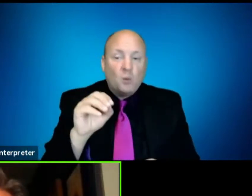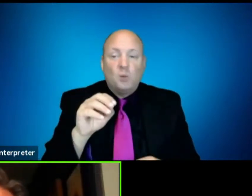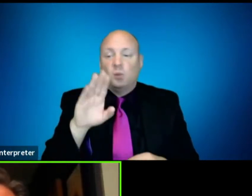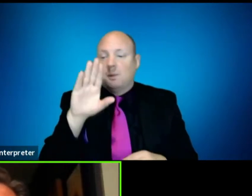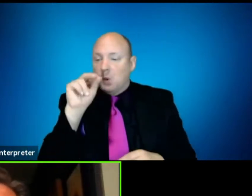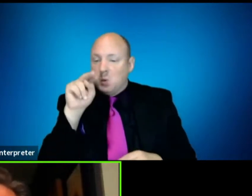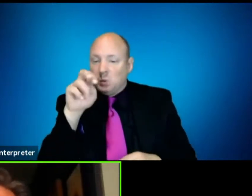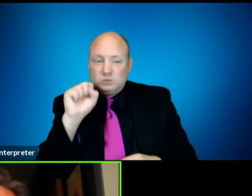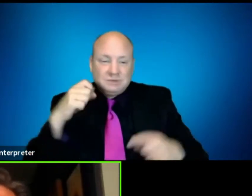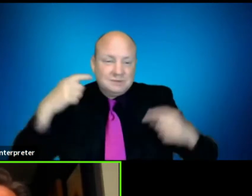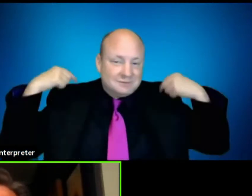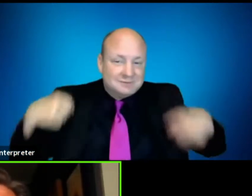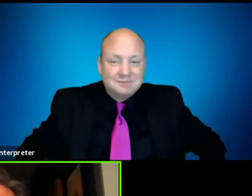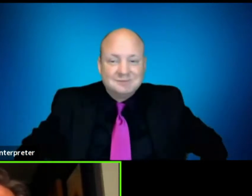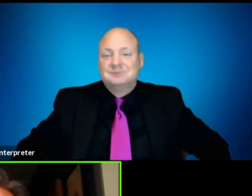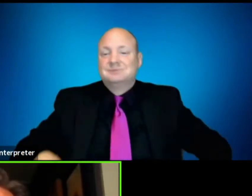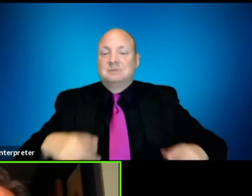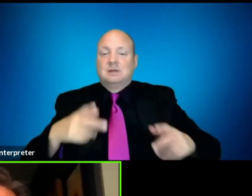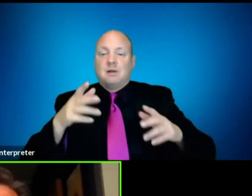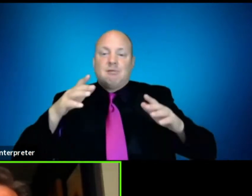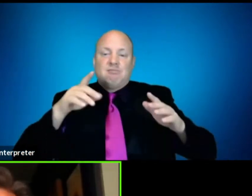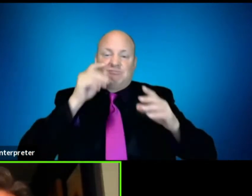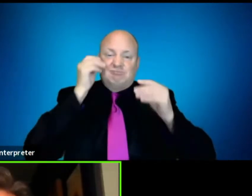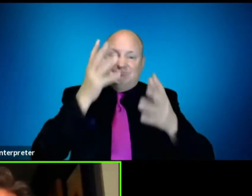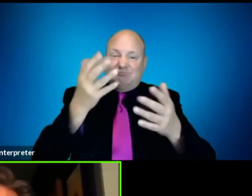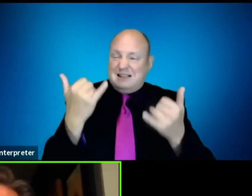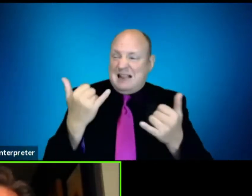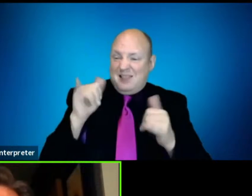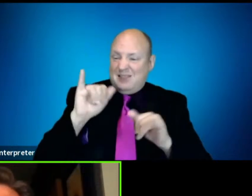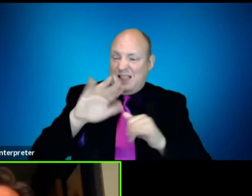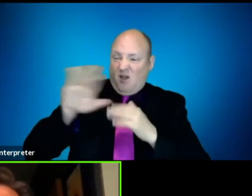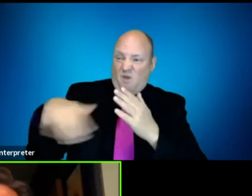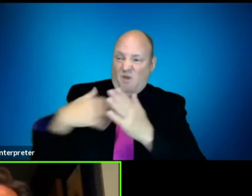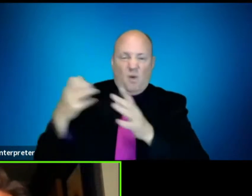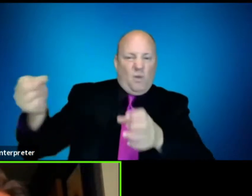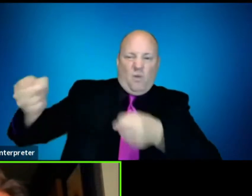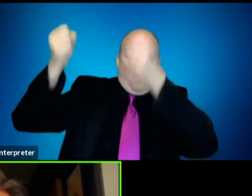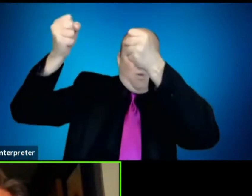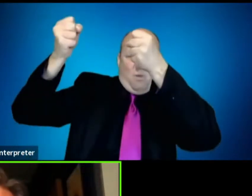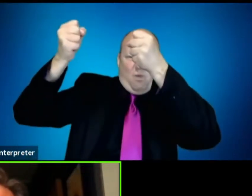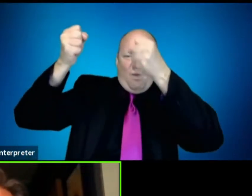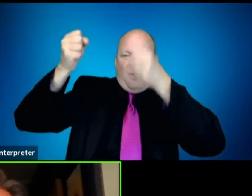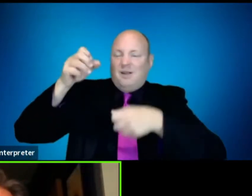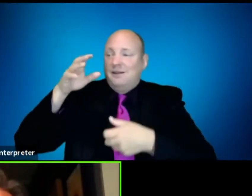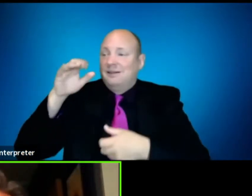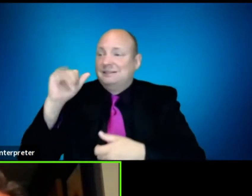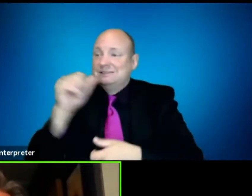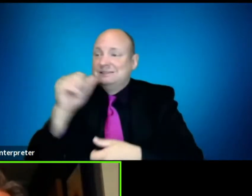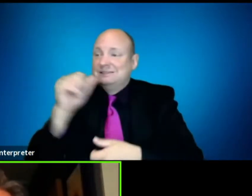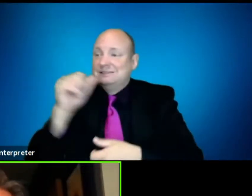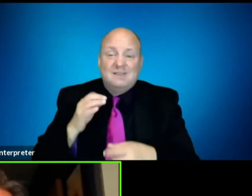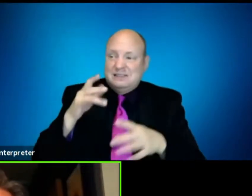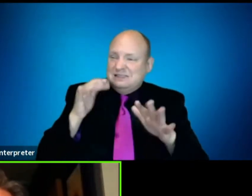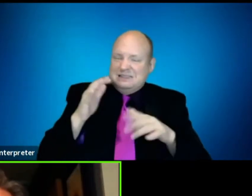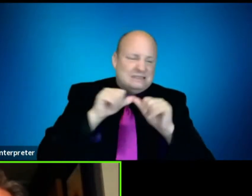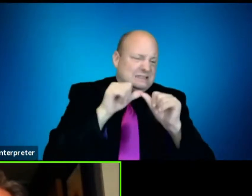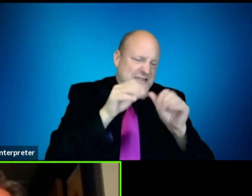now. Our staff, are working extra hours. We've pulled in additional staff who are providing